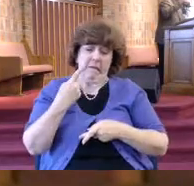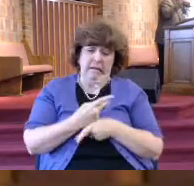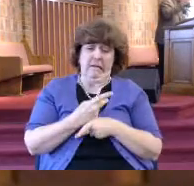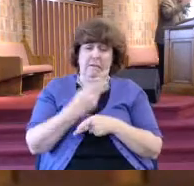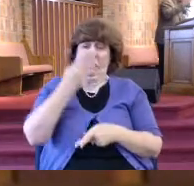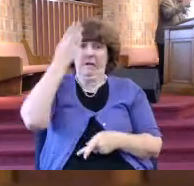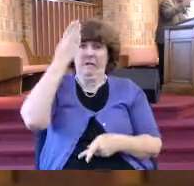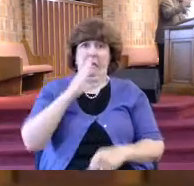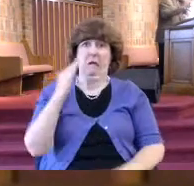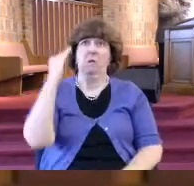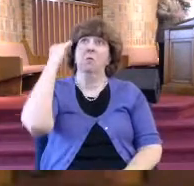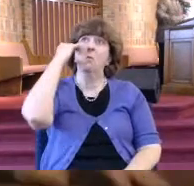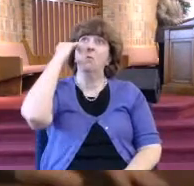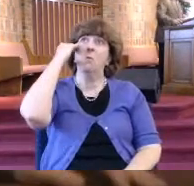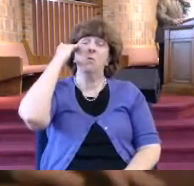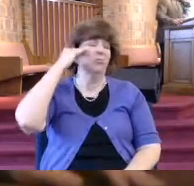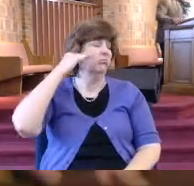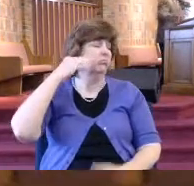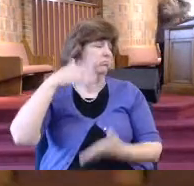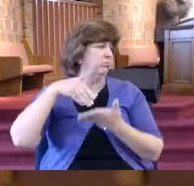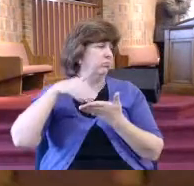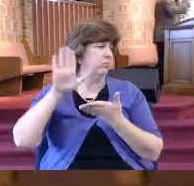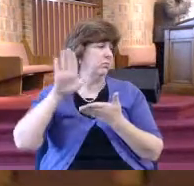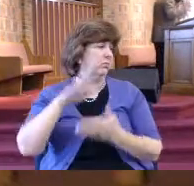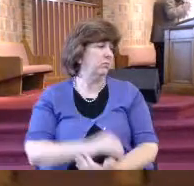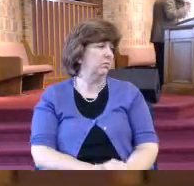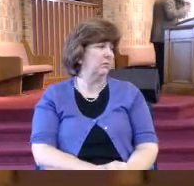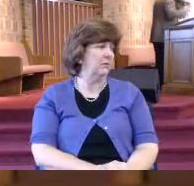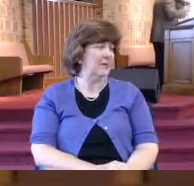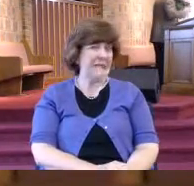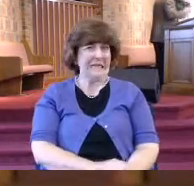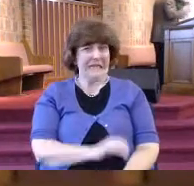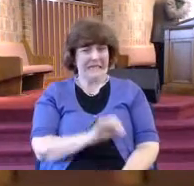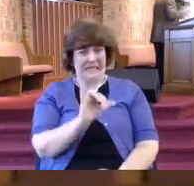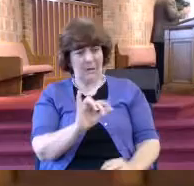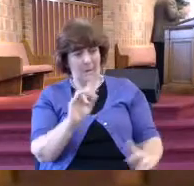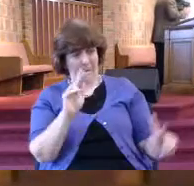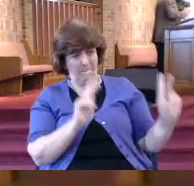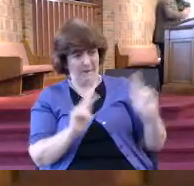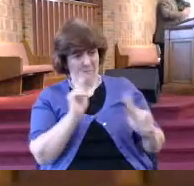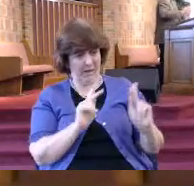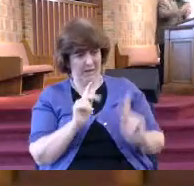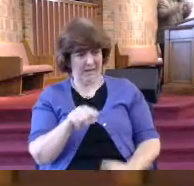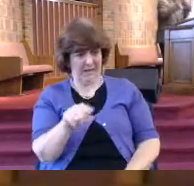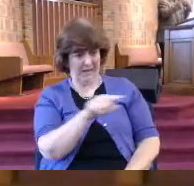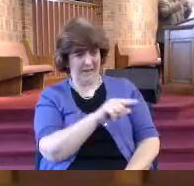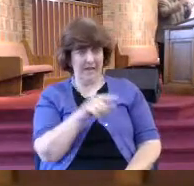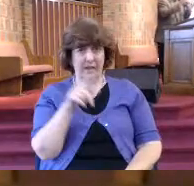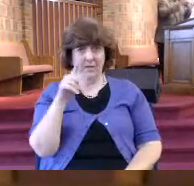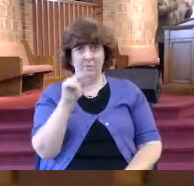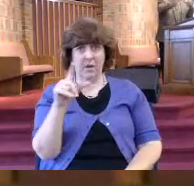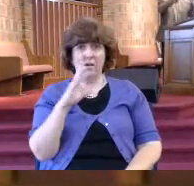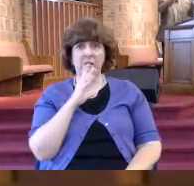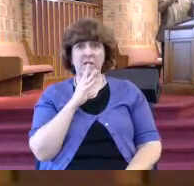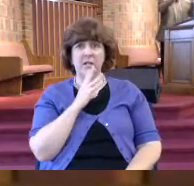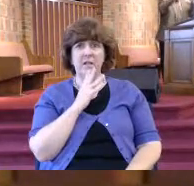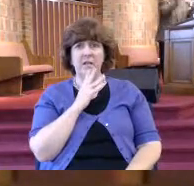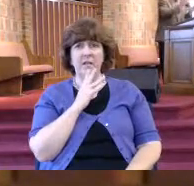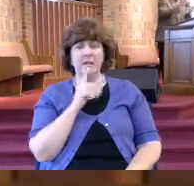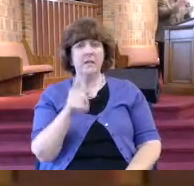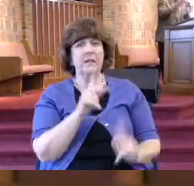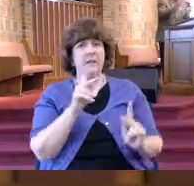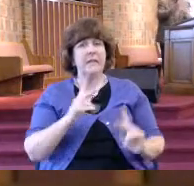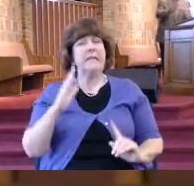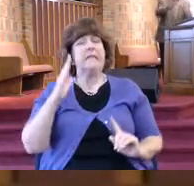their knowledge. You see, these persons that Paul is describing here, these are persons who